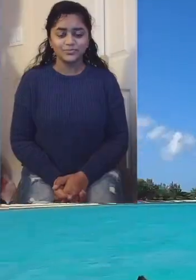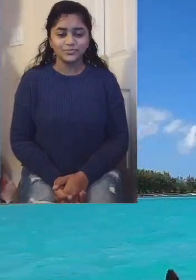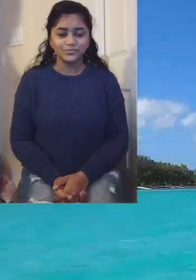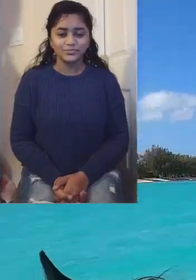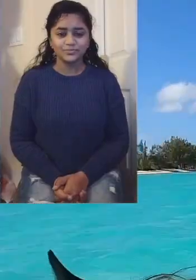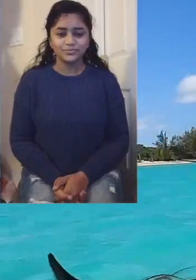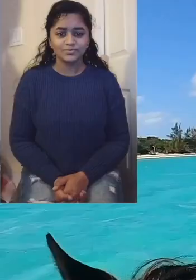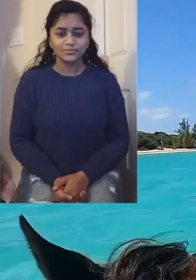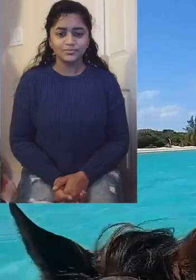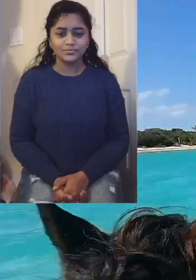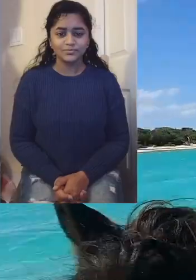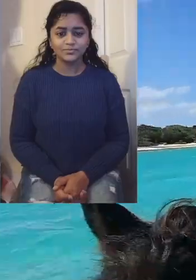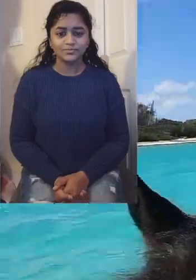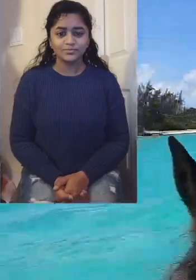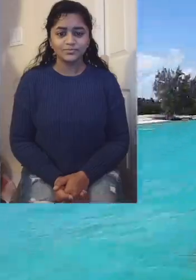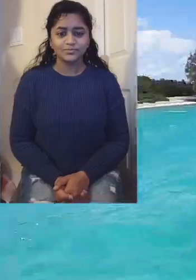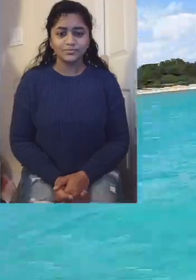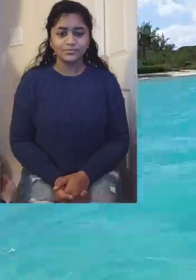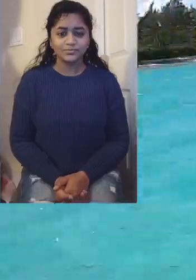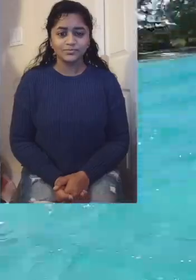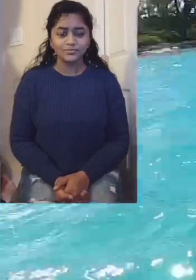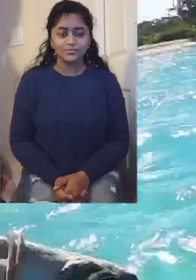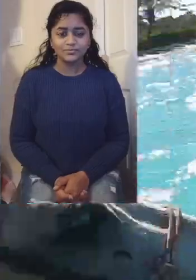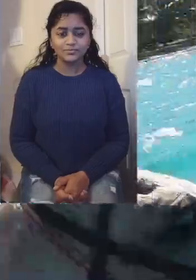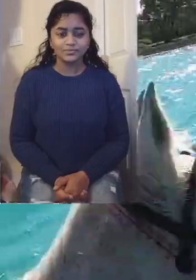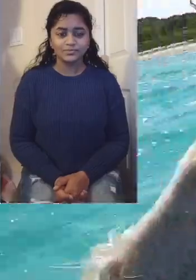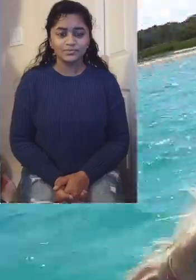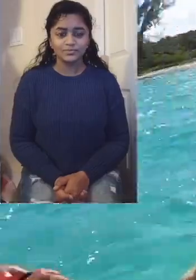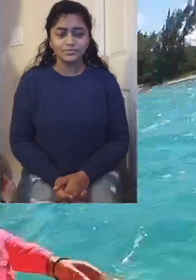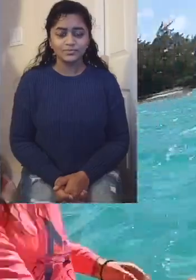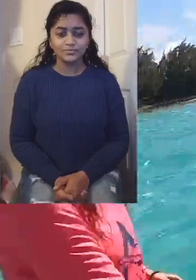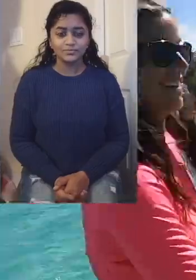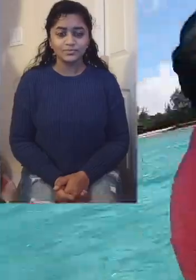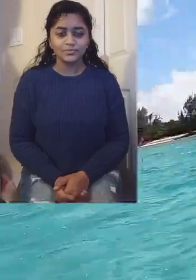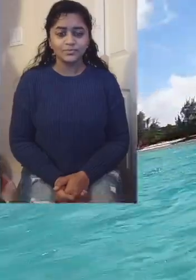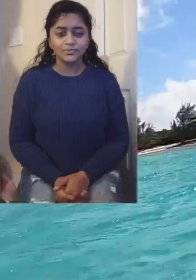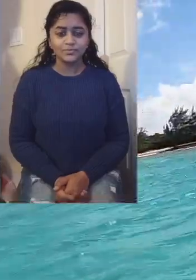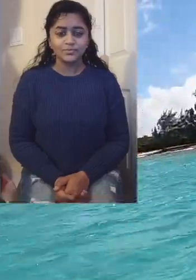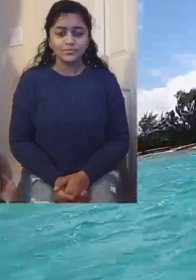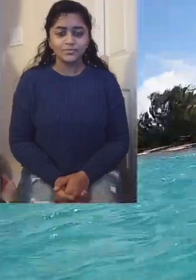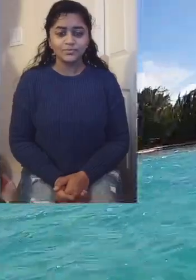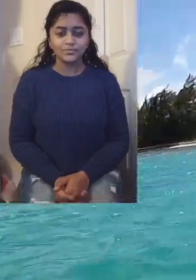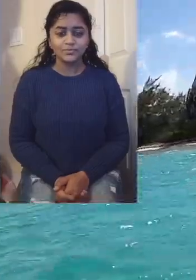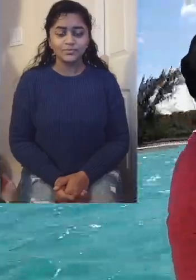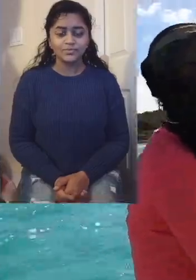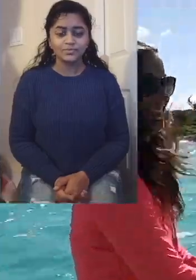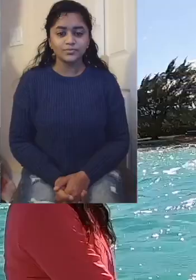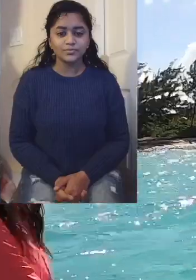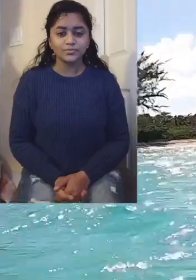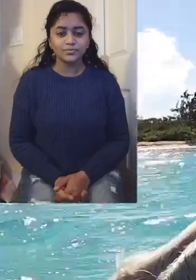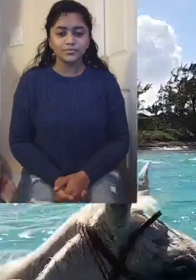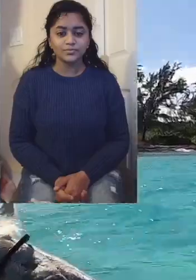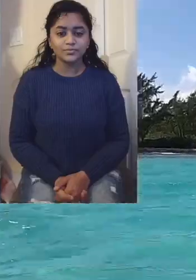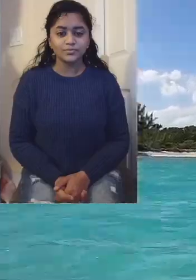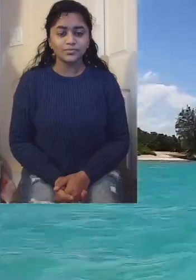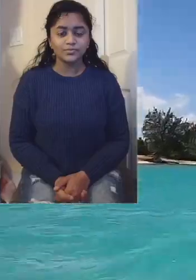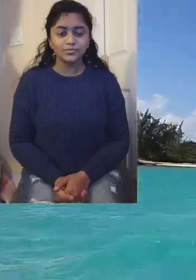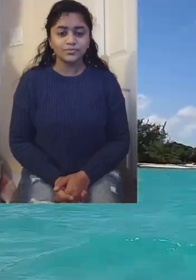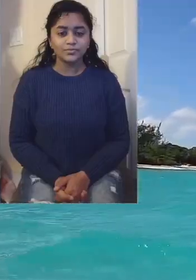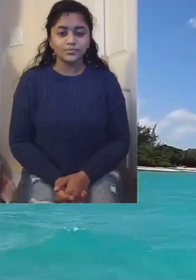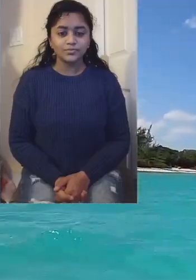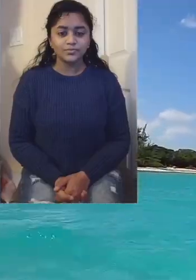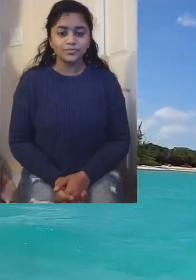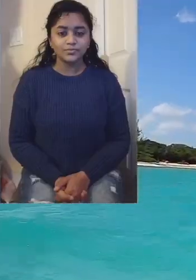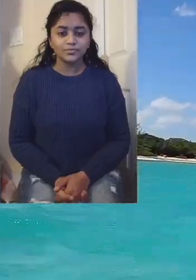So she may blow bubbles, drink some salt water, eat some seaweed. That's okay. Don't worry about it. Sometimes they make